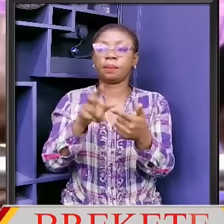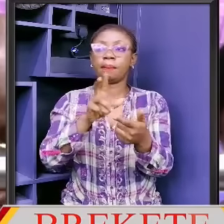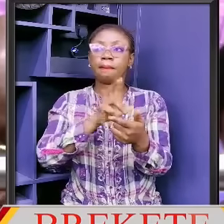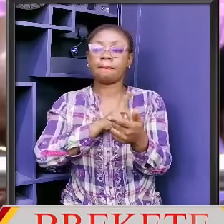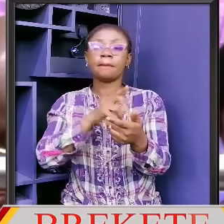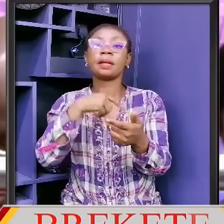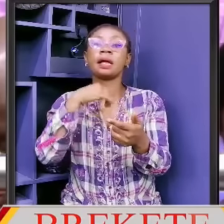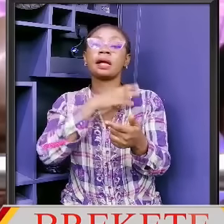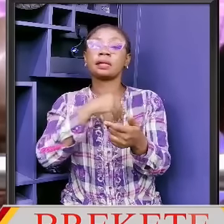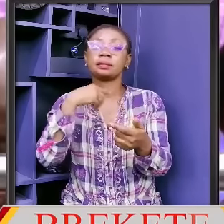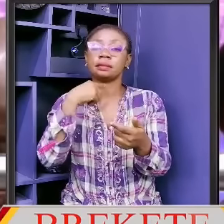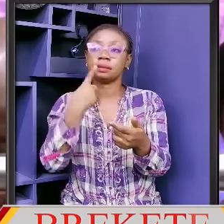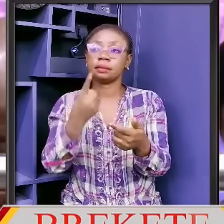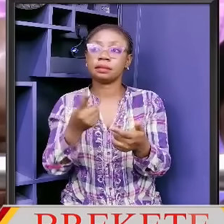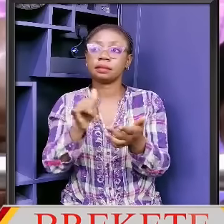court